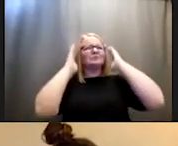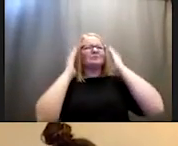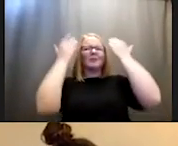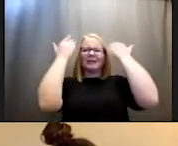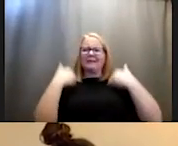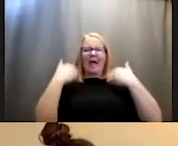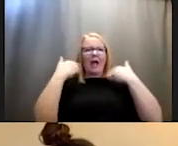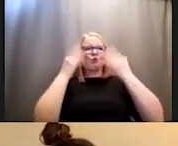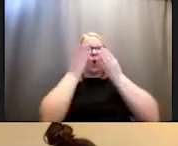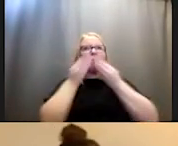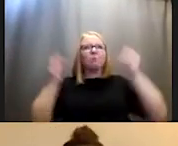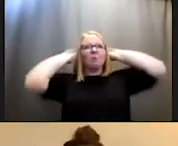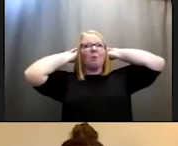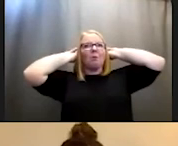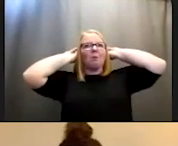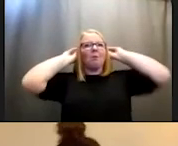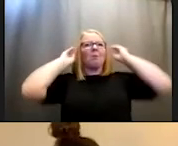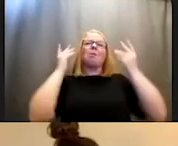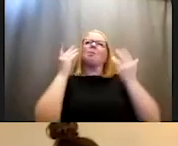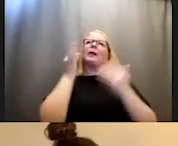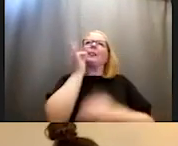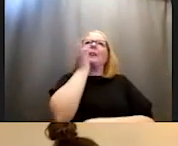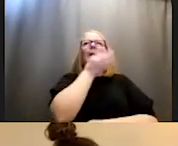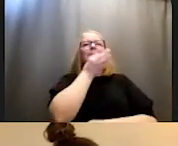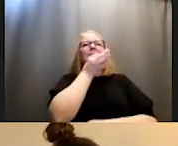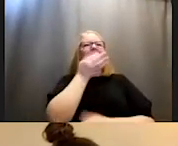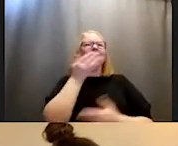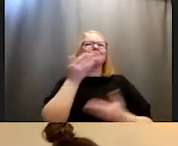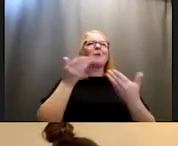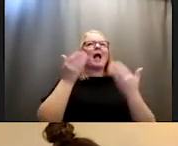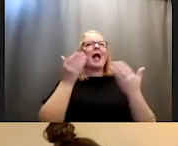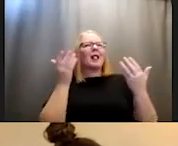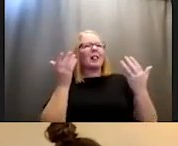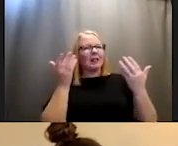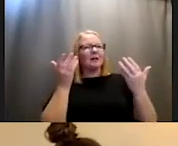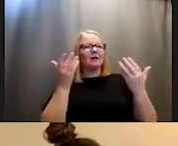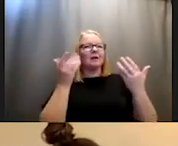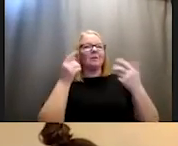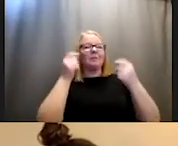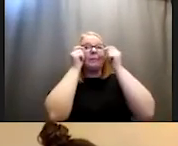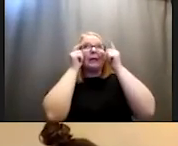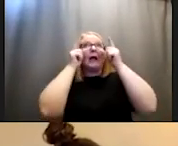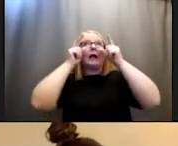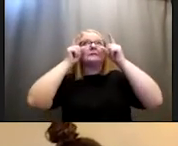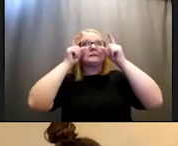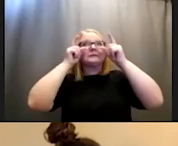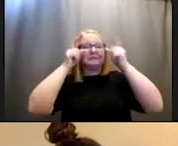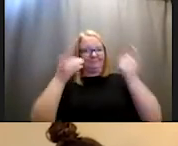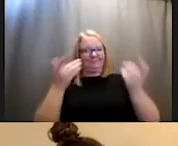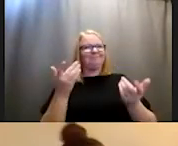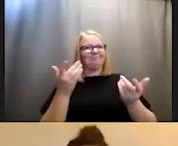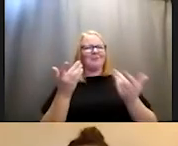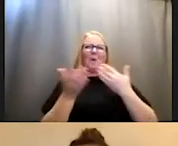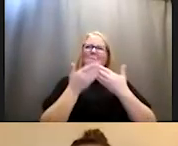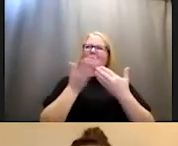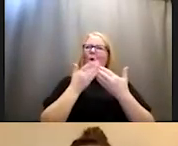rather than set or styled. It's very pale lipstick with very big eyes, and overall it's a much more kind